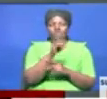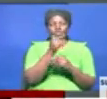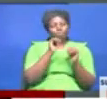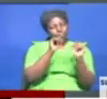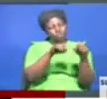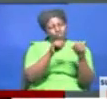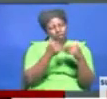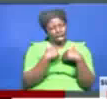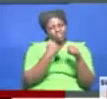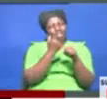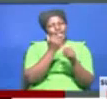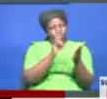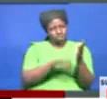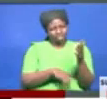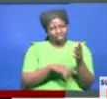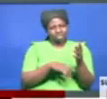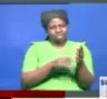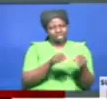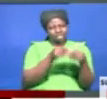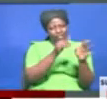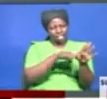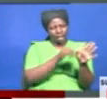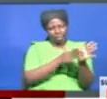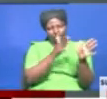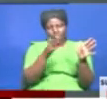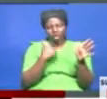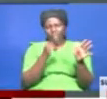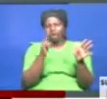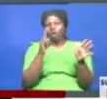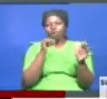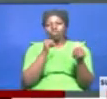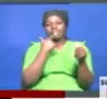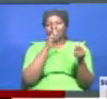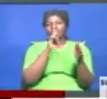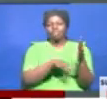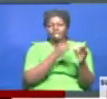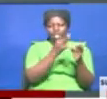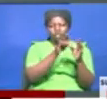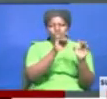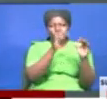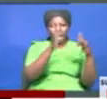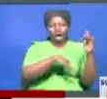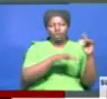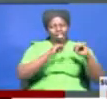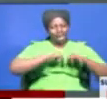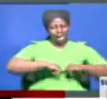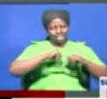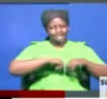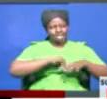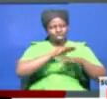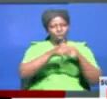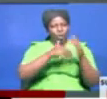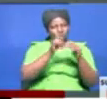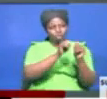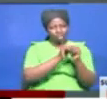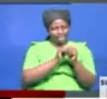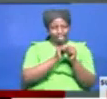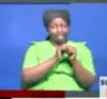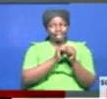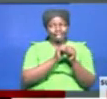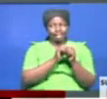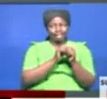then, given the timelines? Is there a provision of law that says if you cannot agree unanimously, yes,